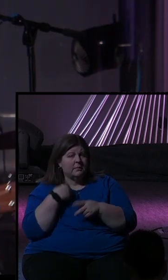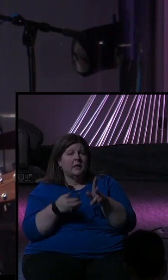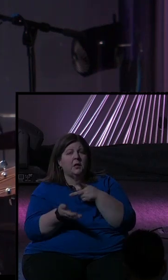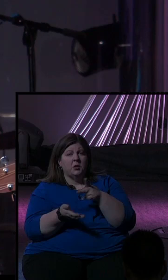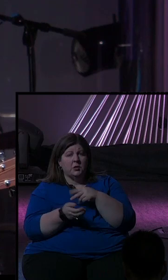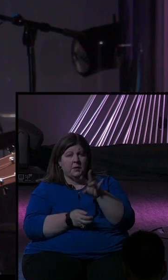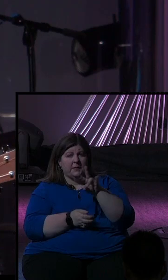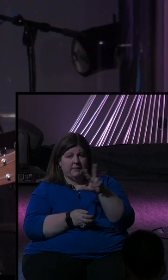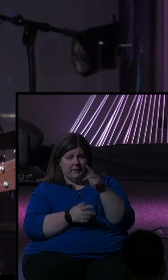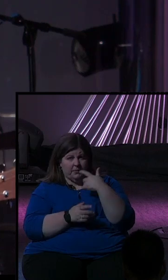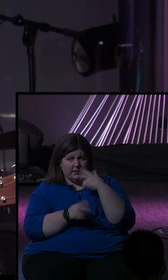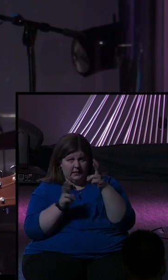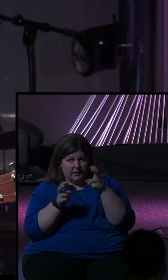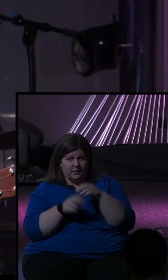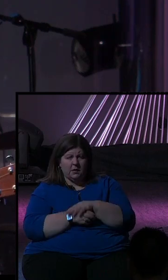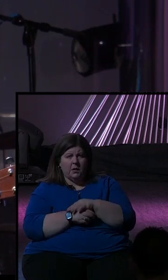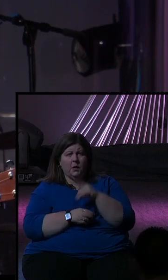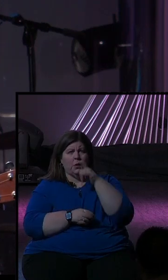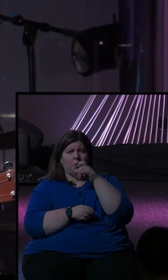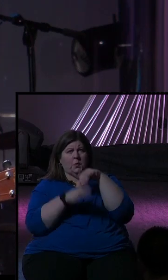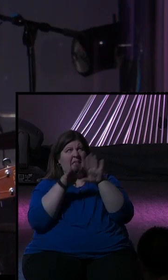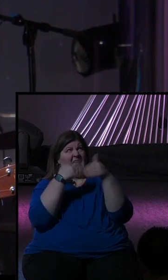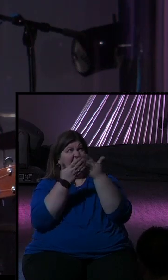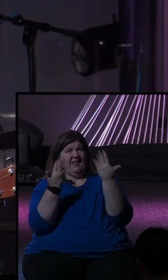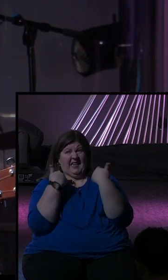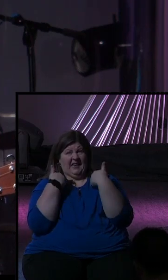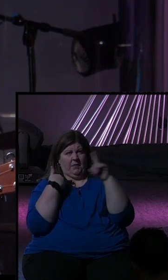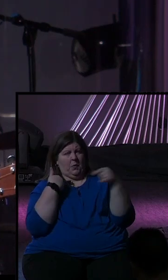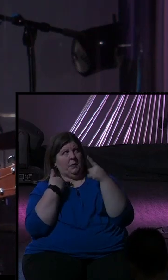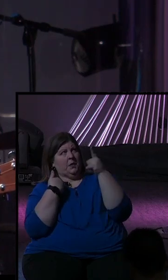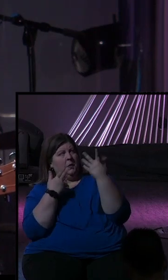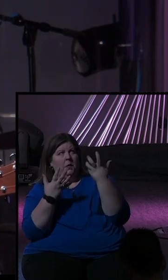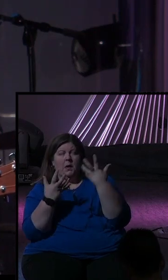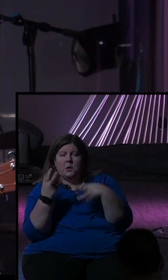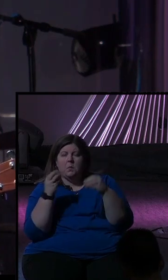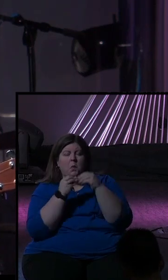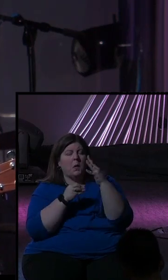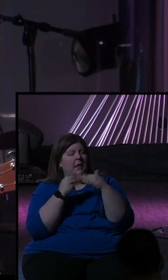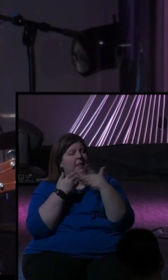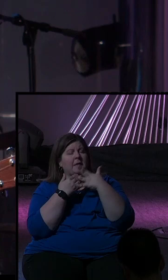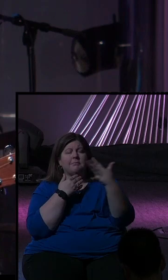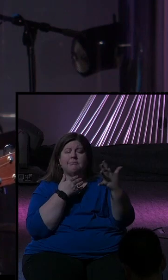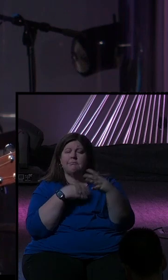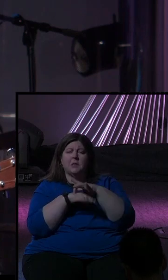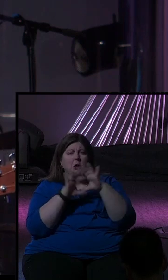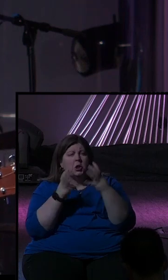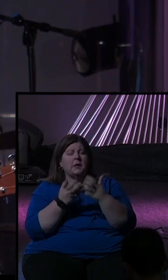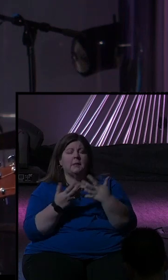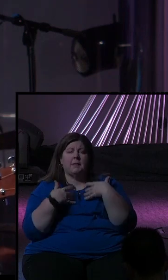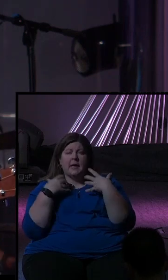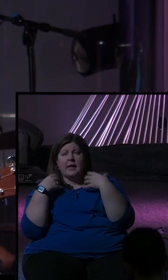3 says this, "Whom have I in heaven but you? I desire you more than anything on earth. My health